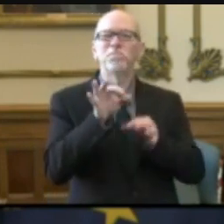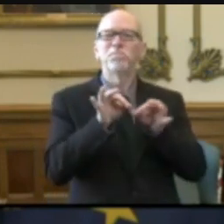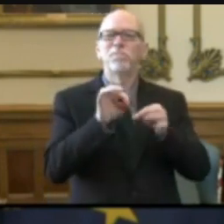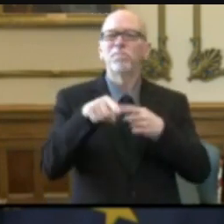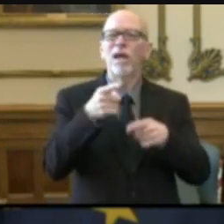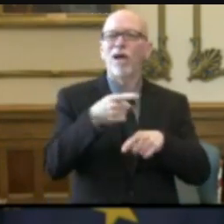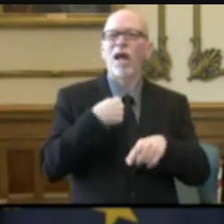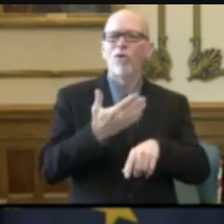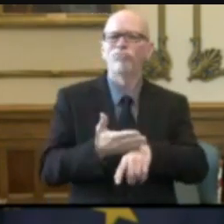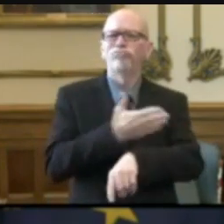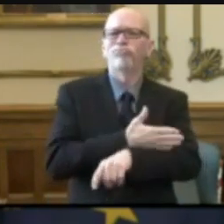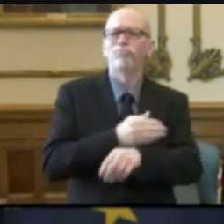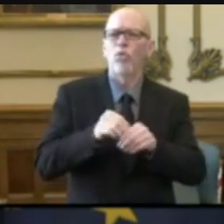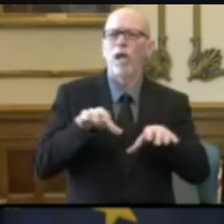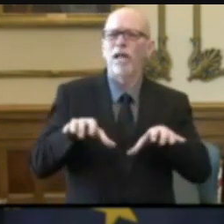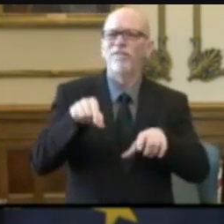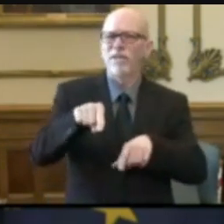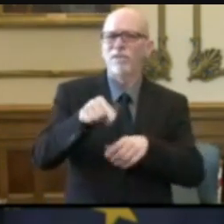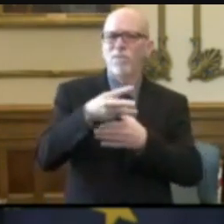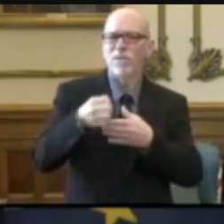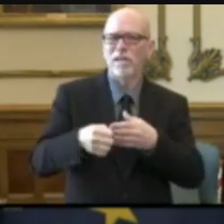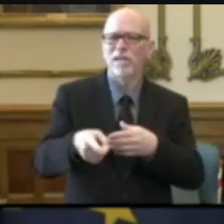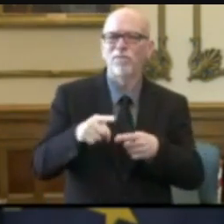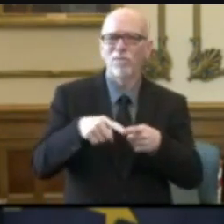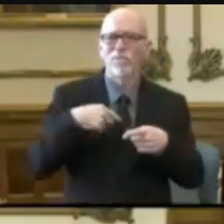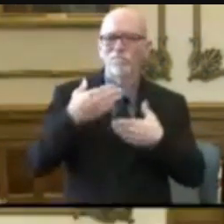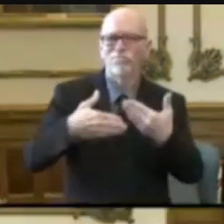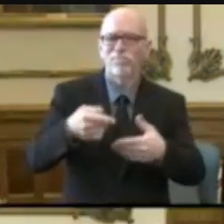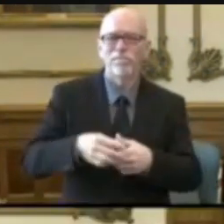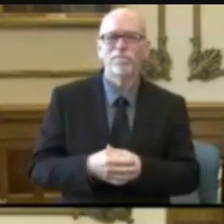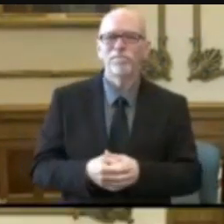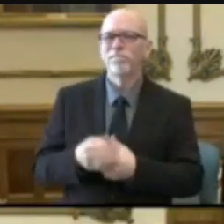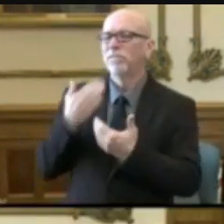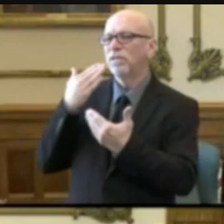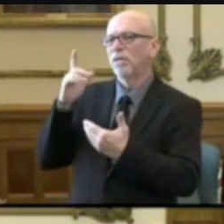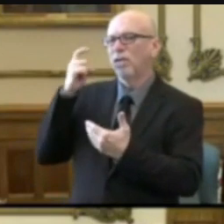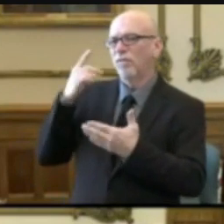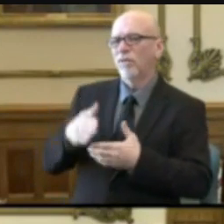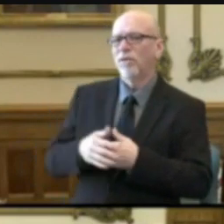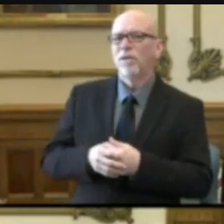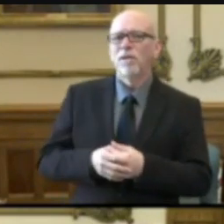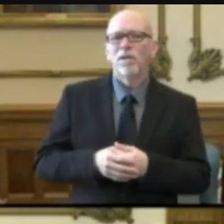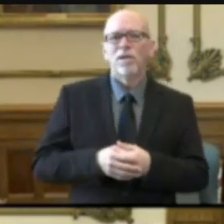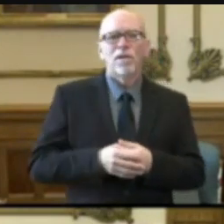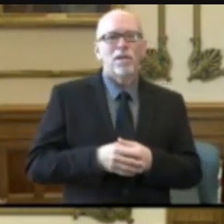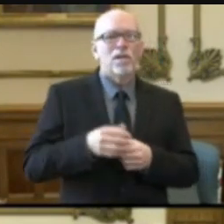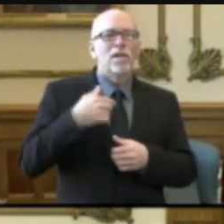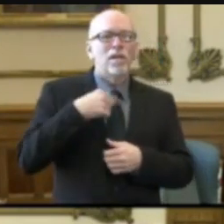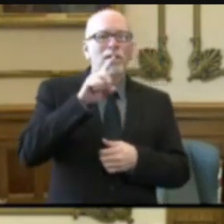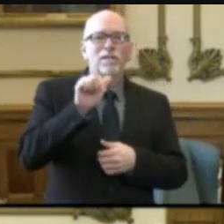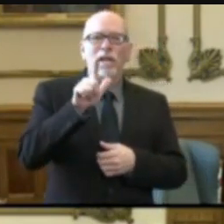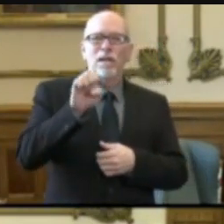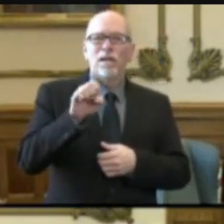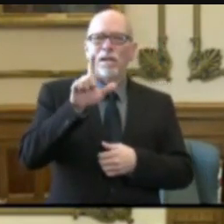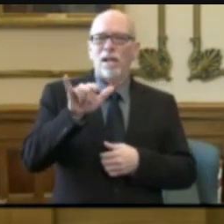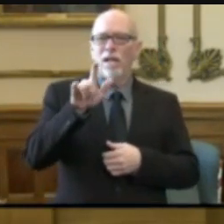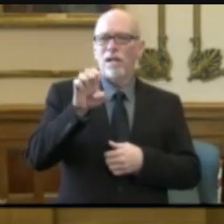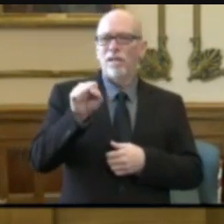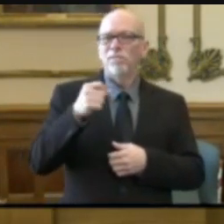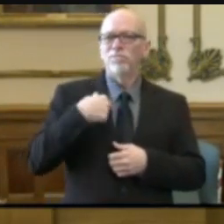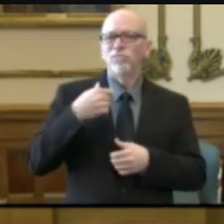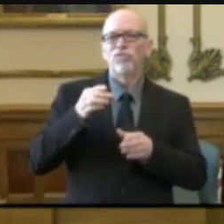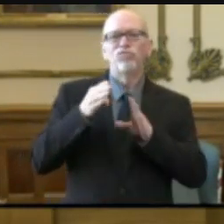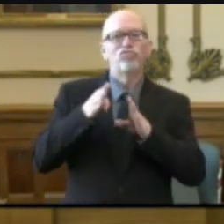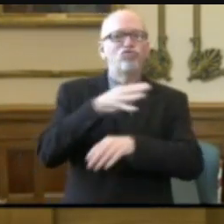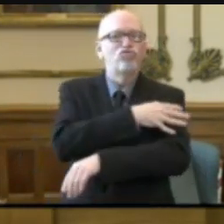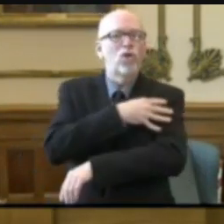activity that you'll see over the weekend as we head into this surge. Thank you, Governor. I'm Brigadier General Dale Lyles, the Adjutant General for the